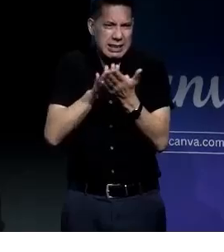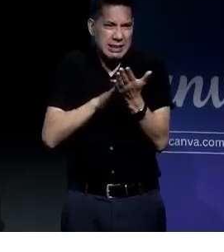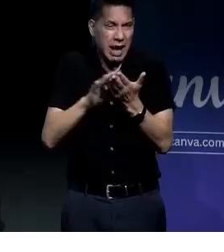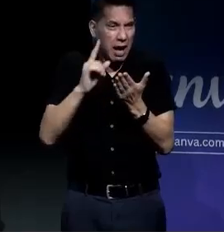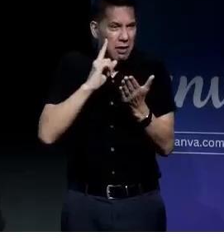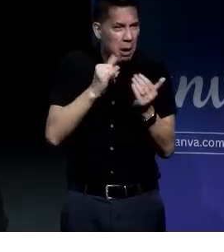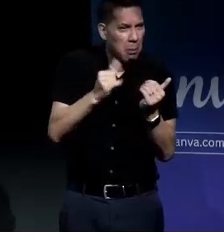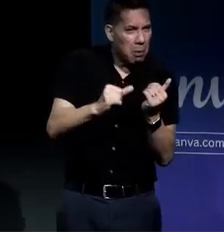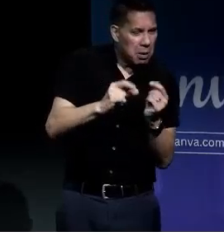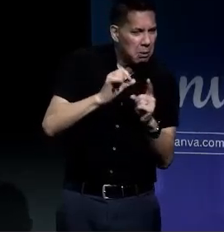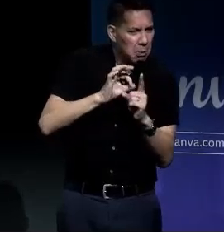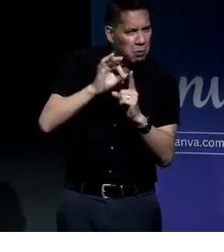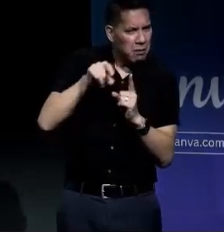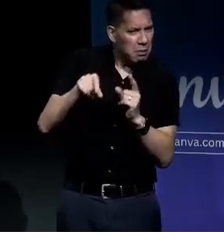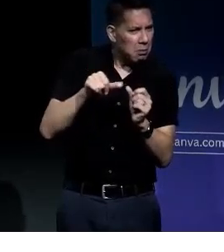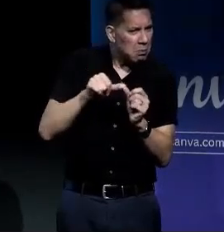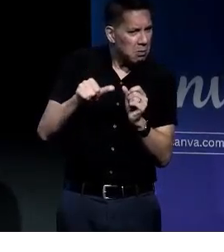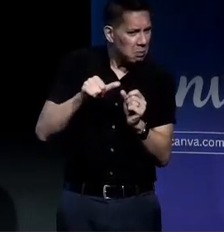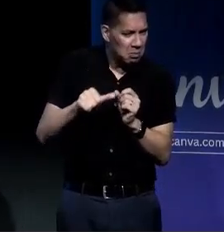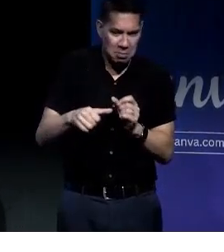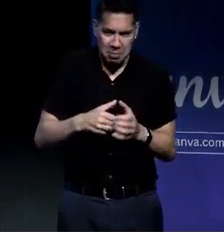that.